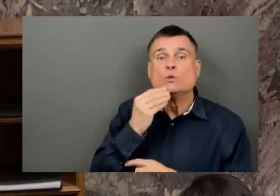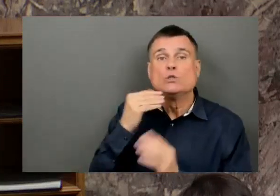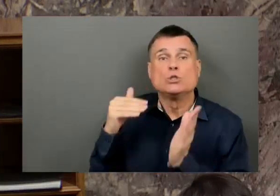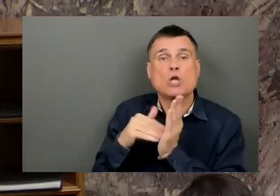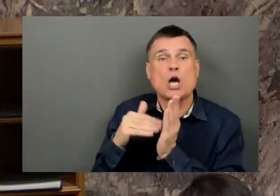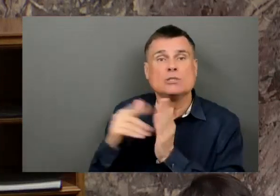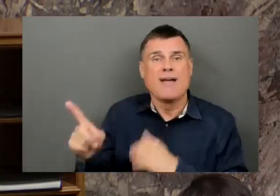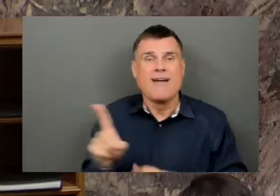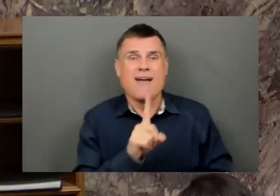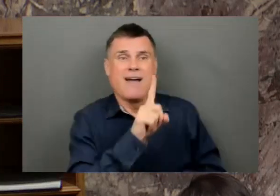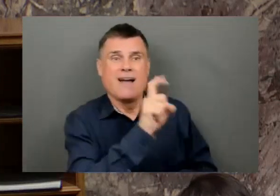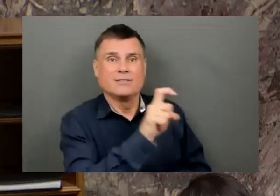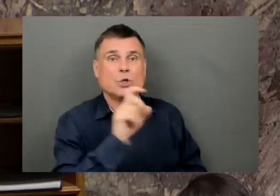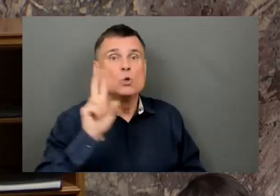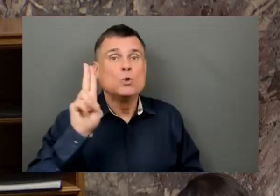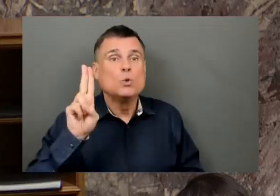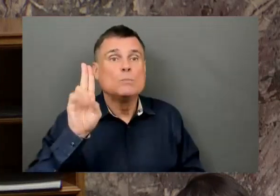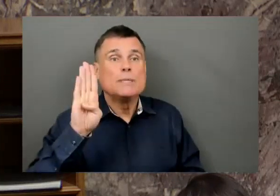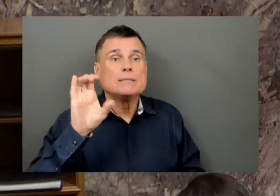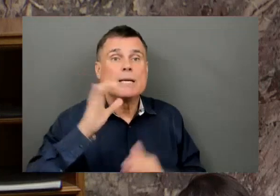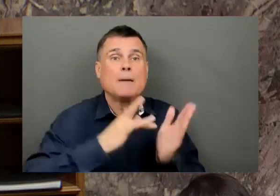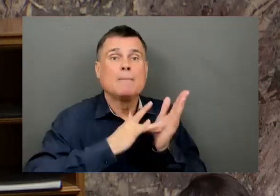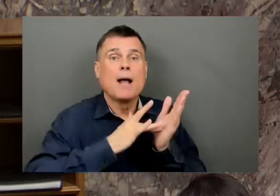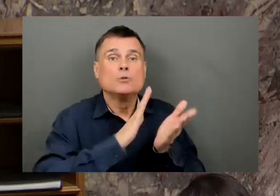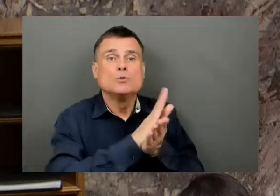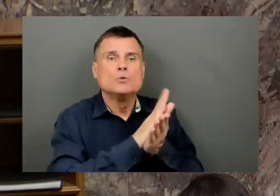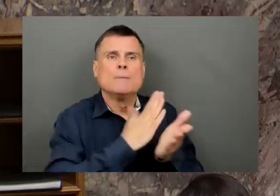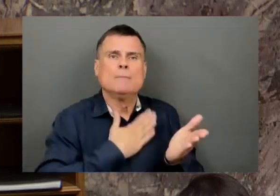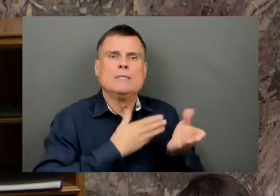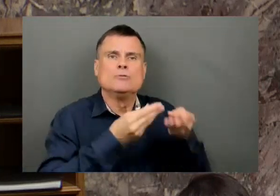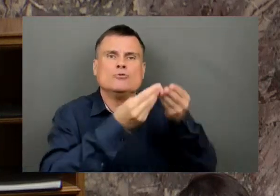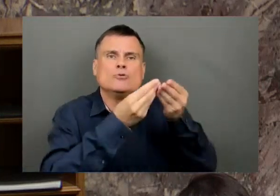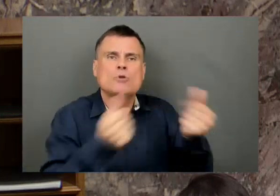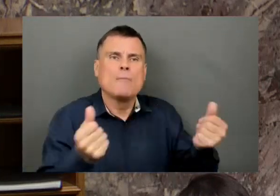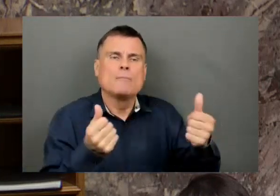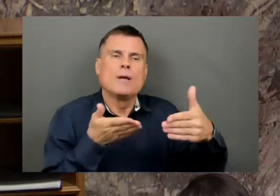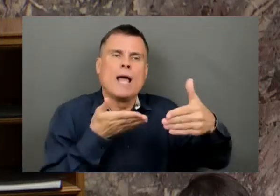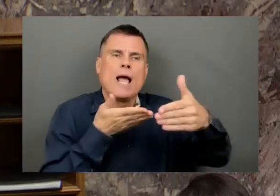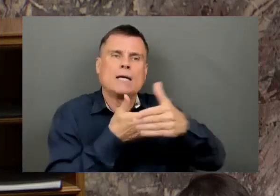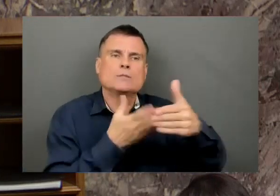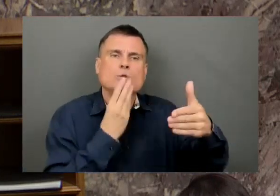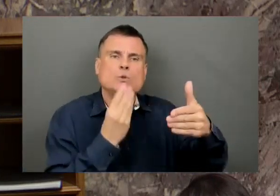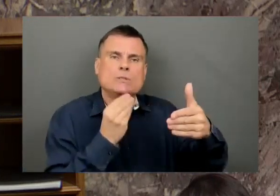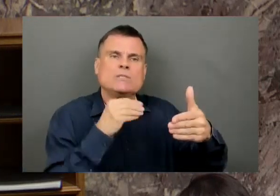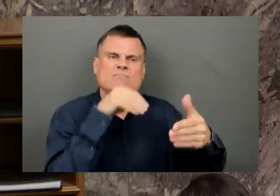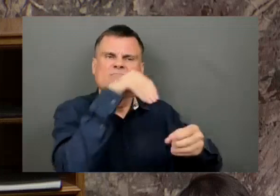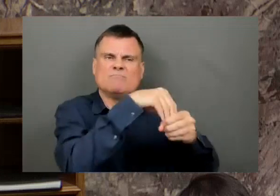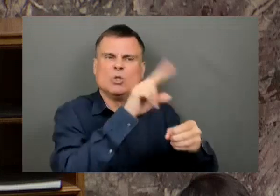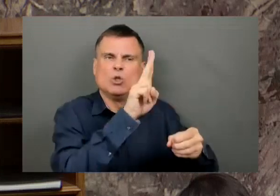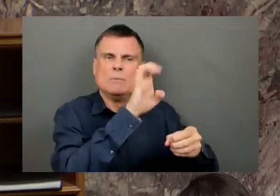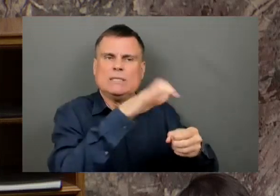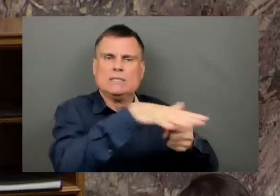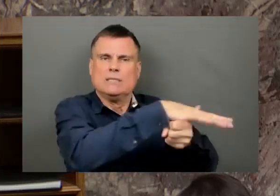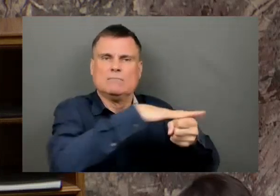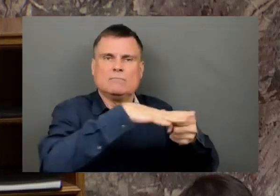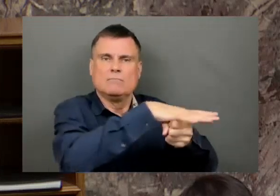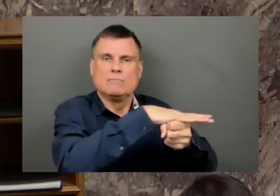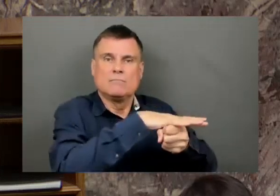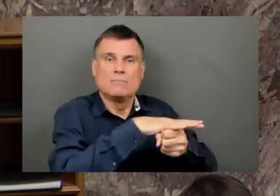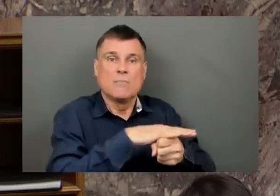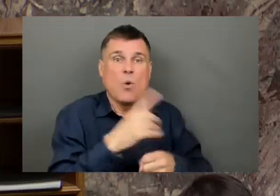campus. Ted Rosenberg, a prominent physician, quit, citing a toxic work environment and